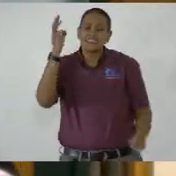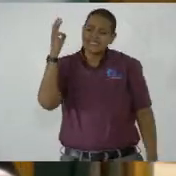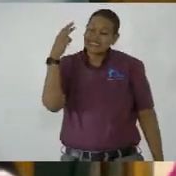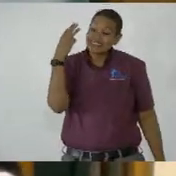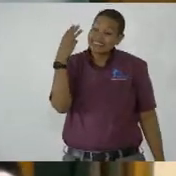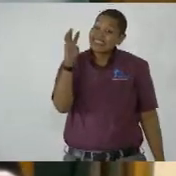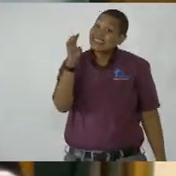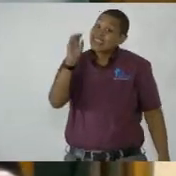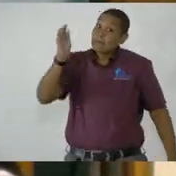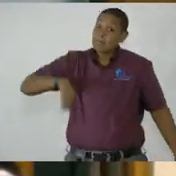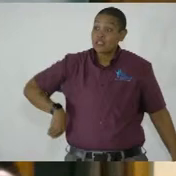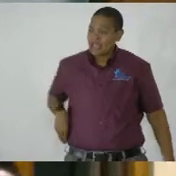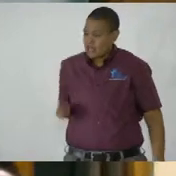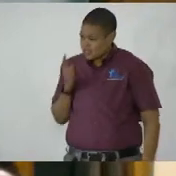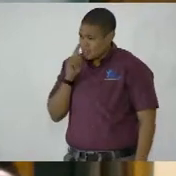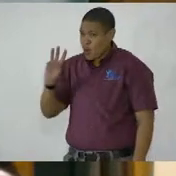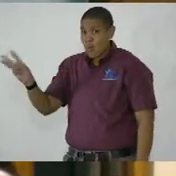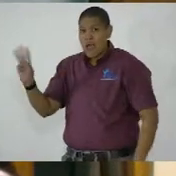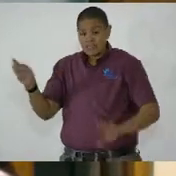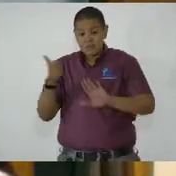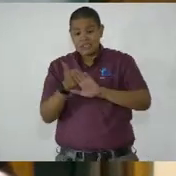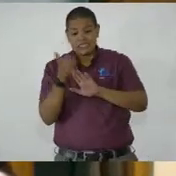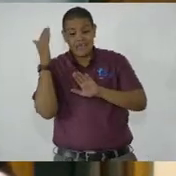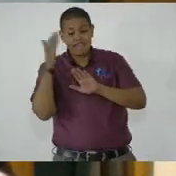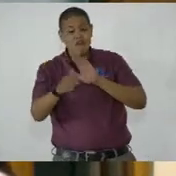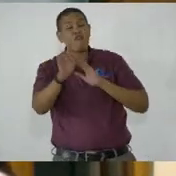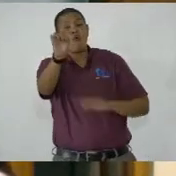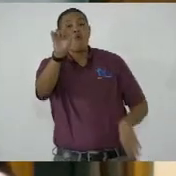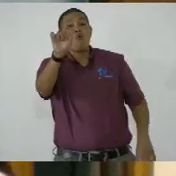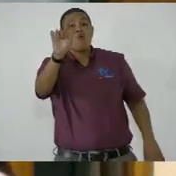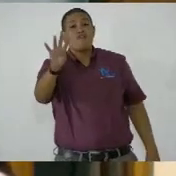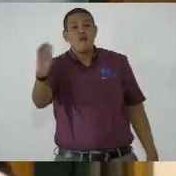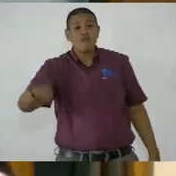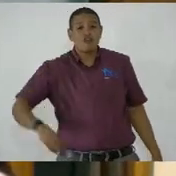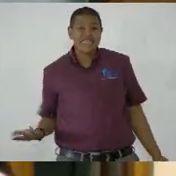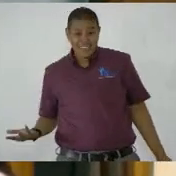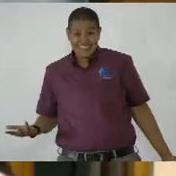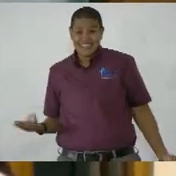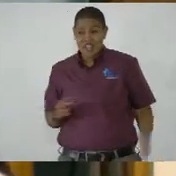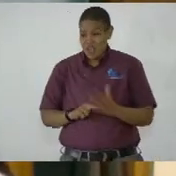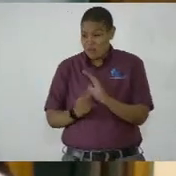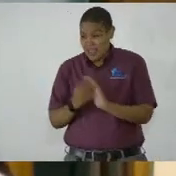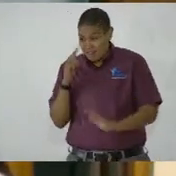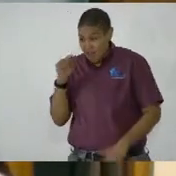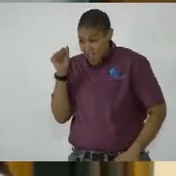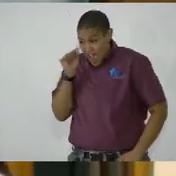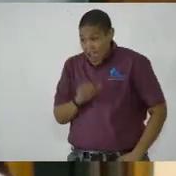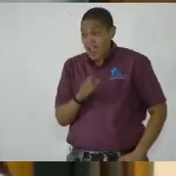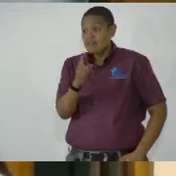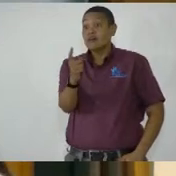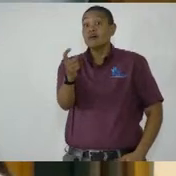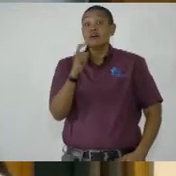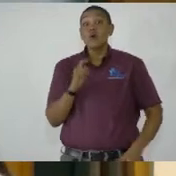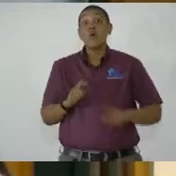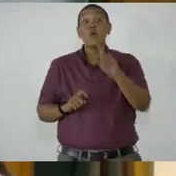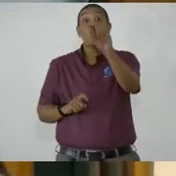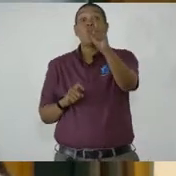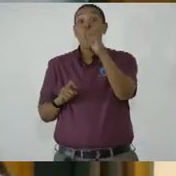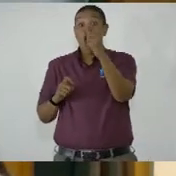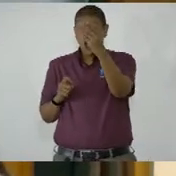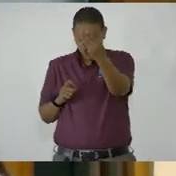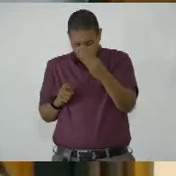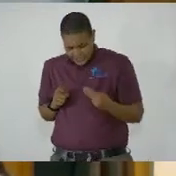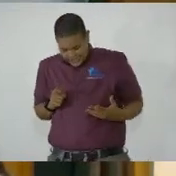116%. Westmoreland is at 124%. So in other words, for every 100 cases that come